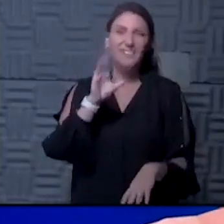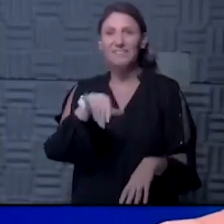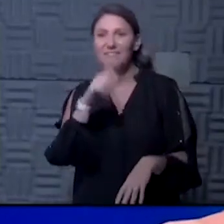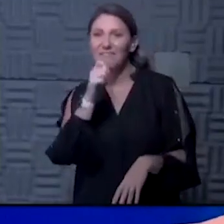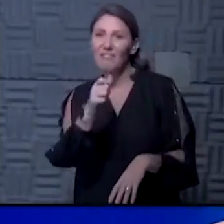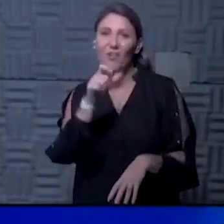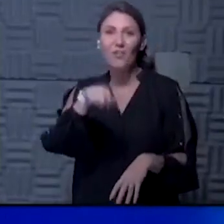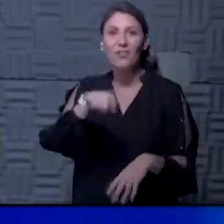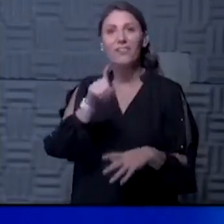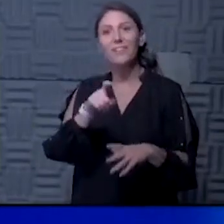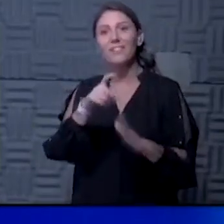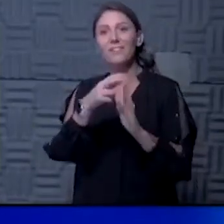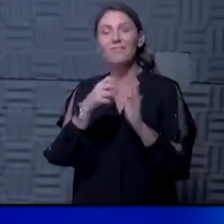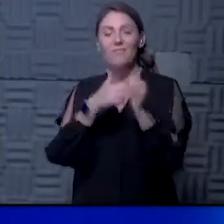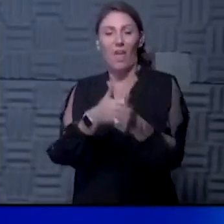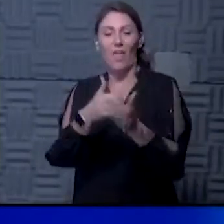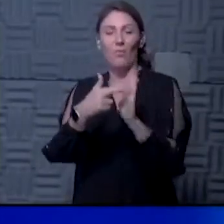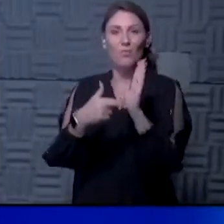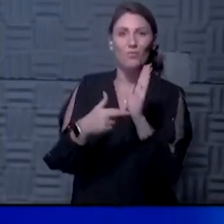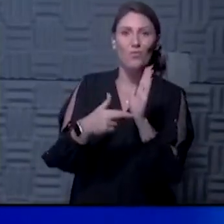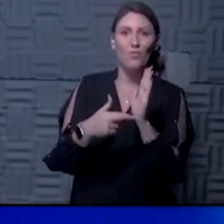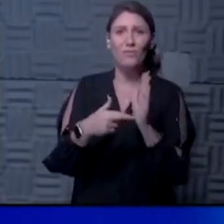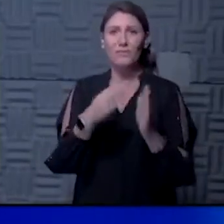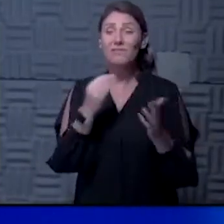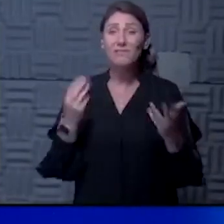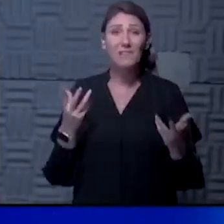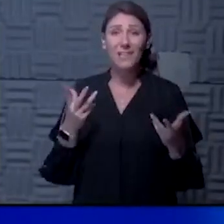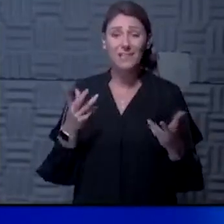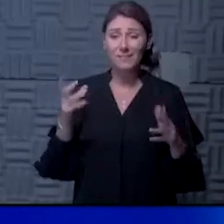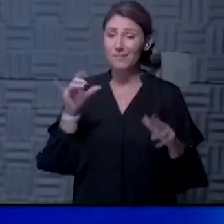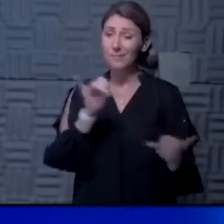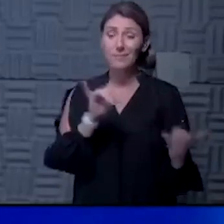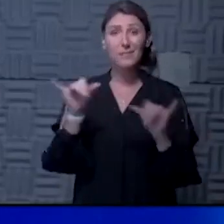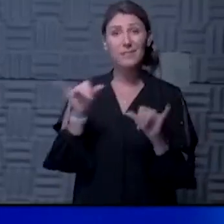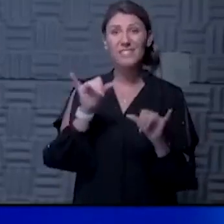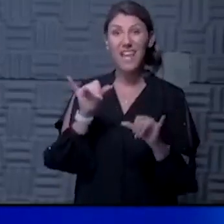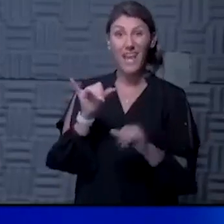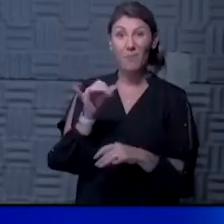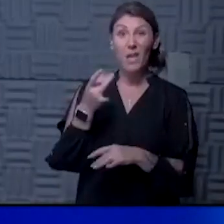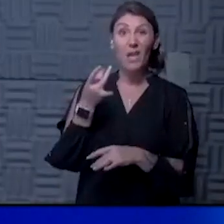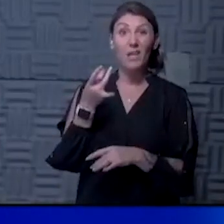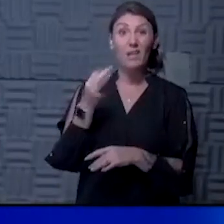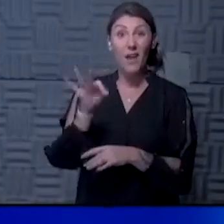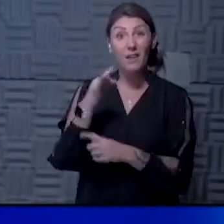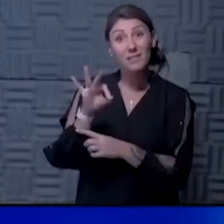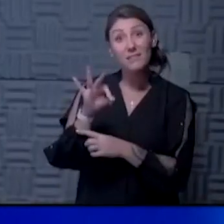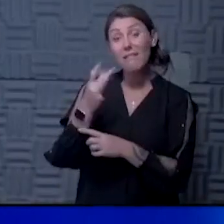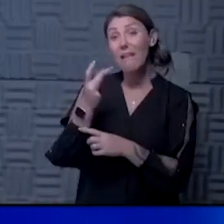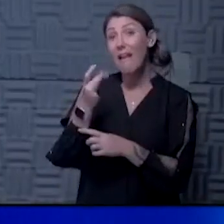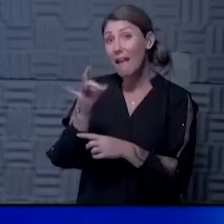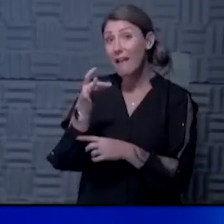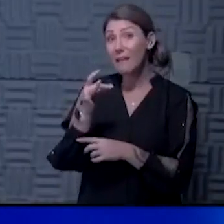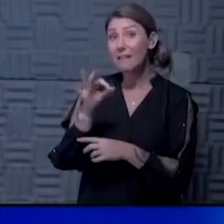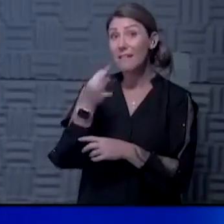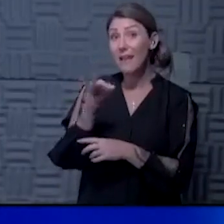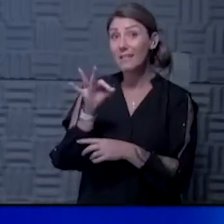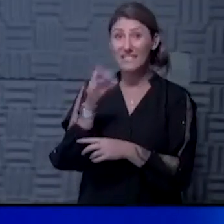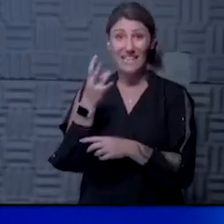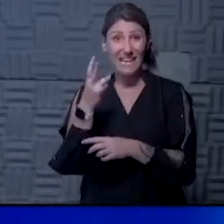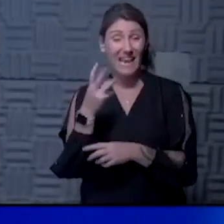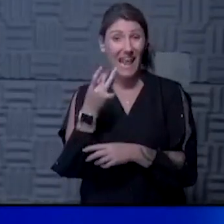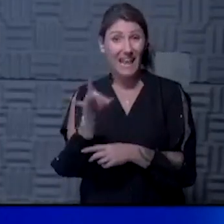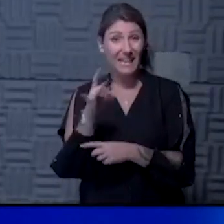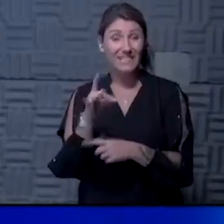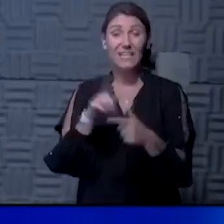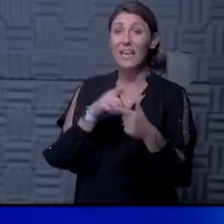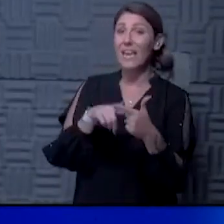rules of infection control. And it's the same battle that we had to fight in 1918 and 1919 with the flu pandemic. It's the same battle we would fight any other